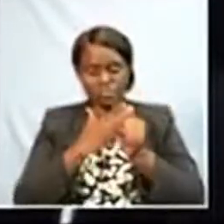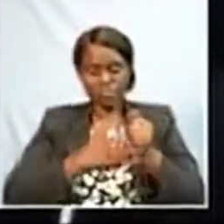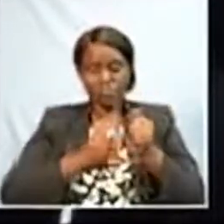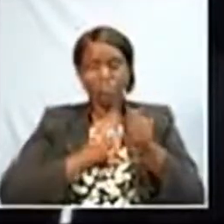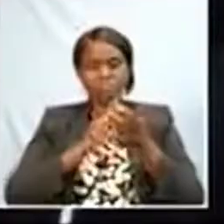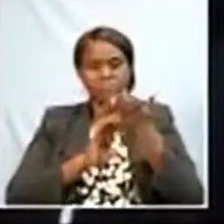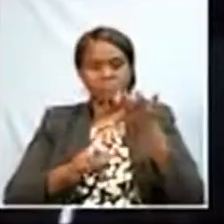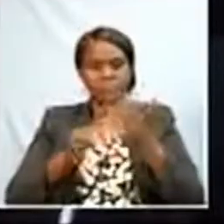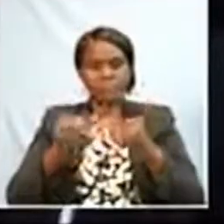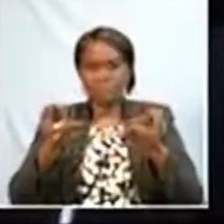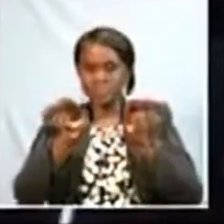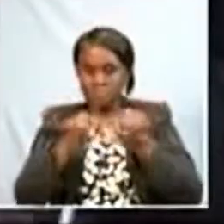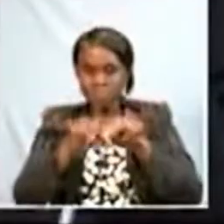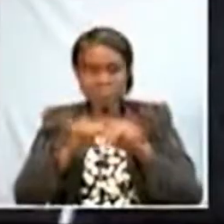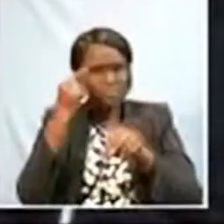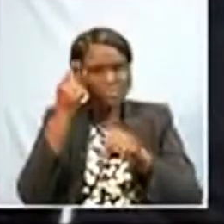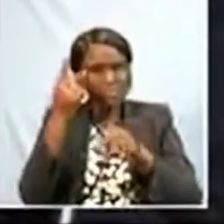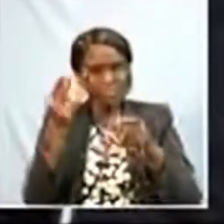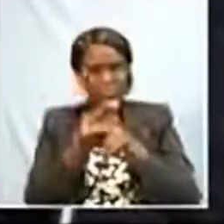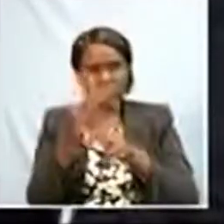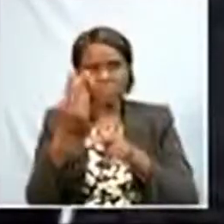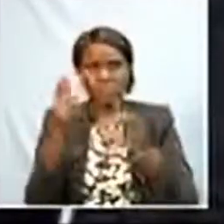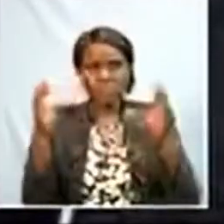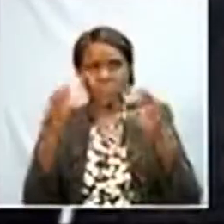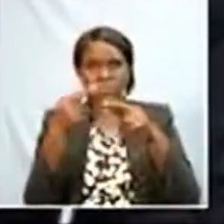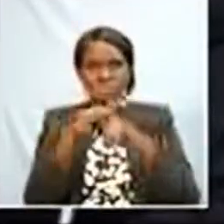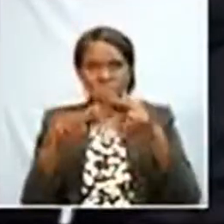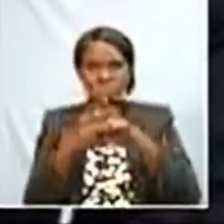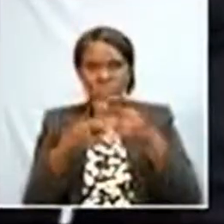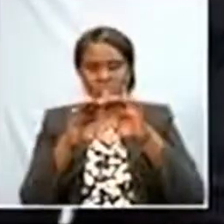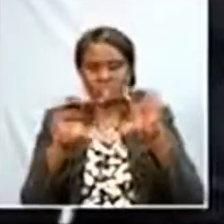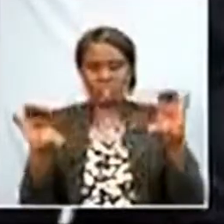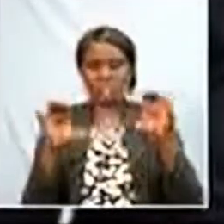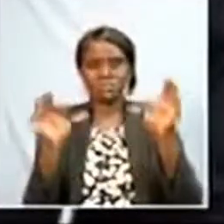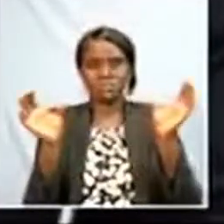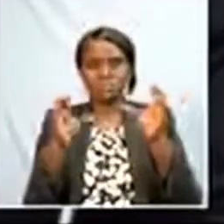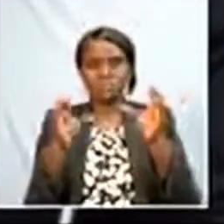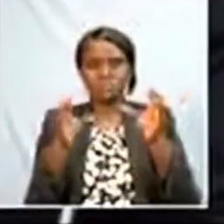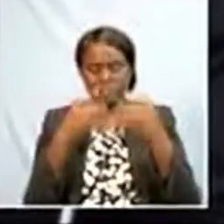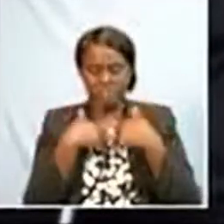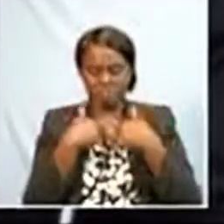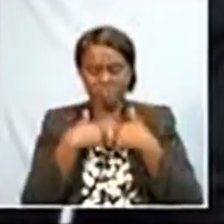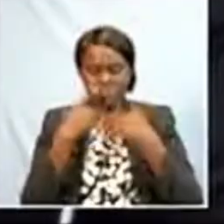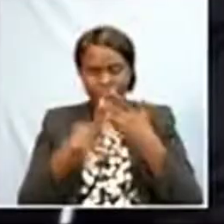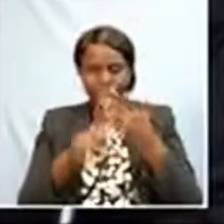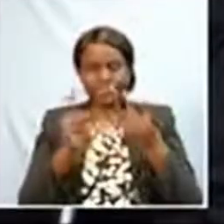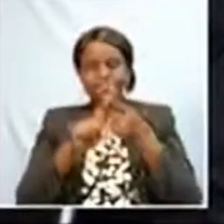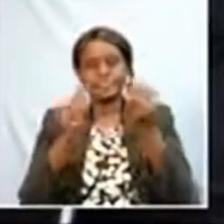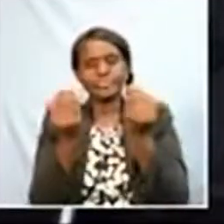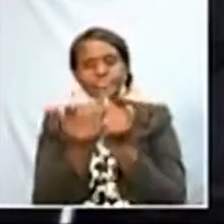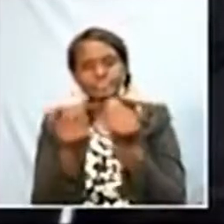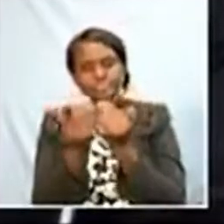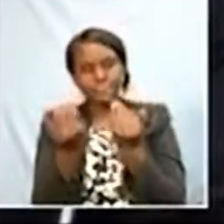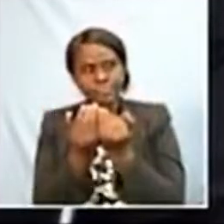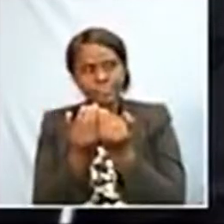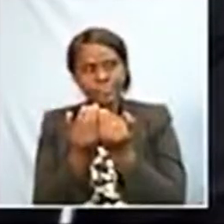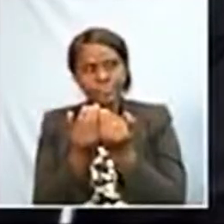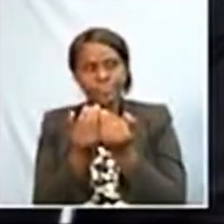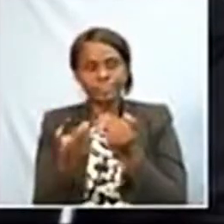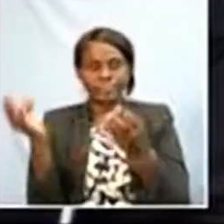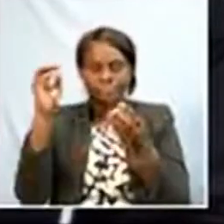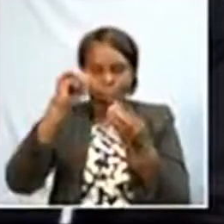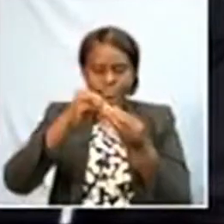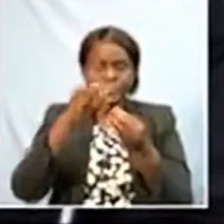for a 1x2 classroom block. Yes, yes. Council had to seek